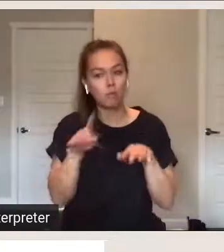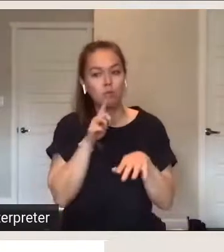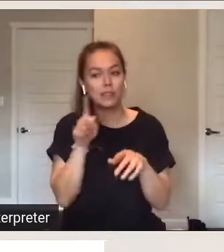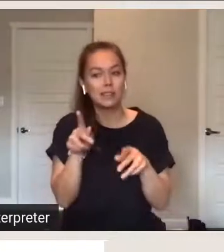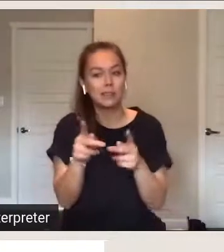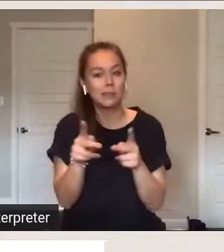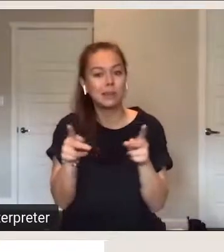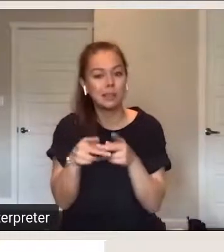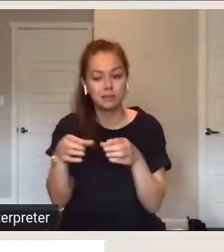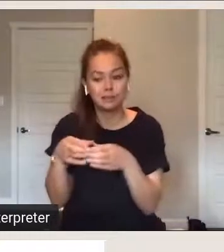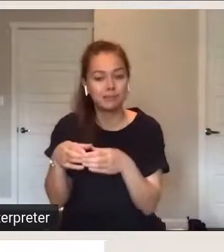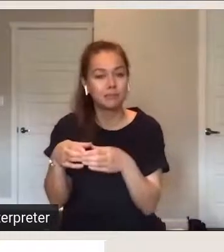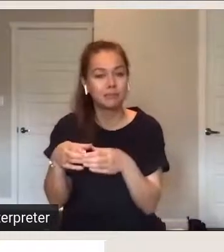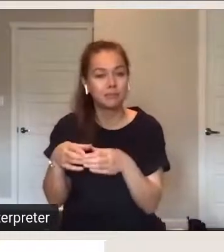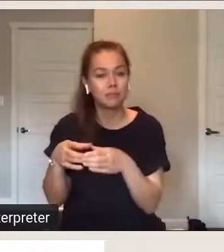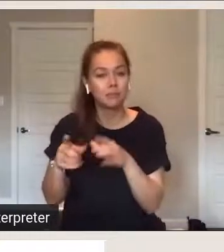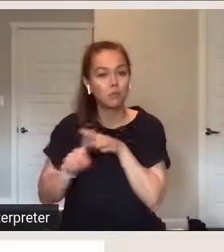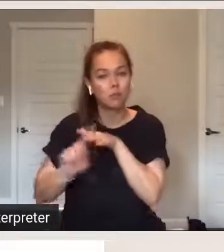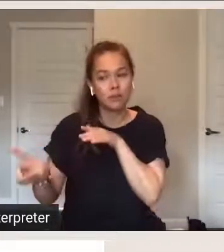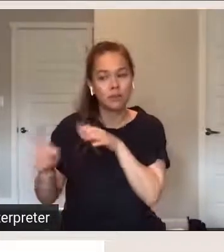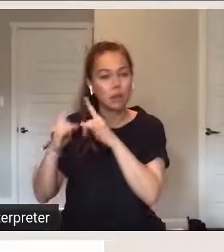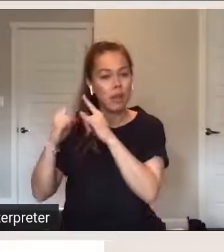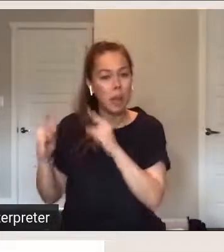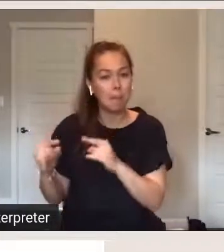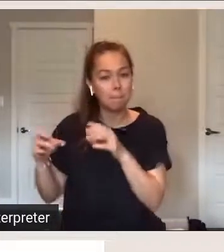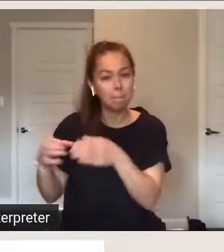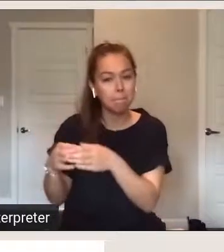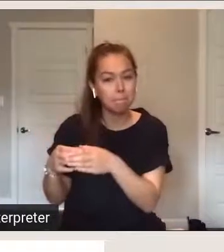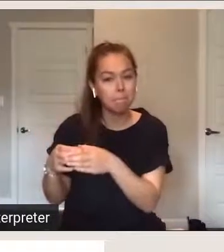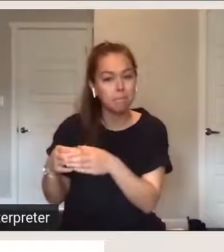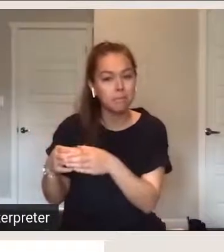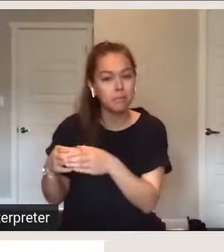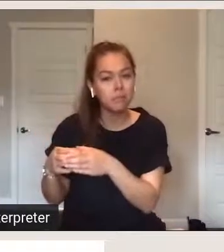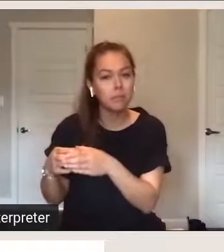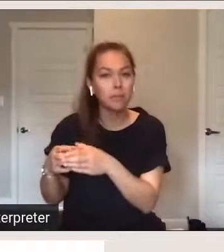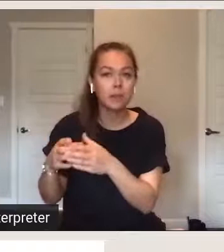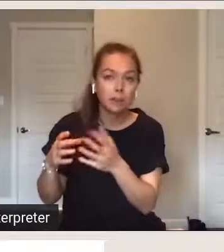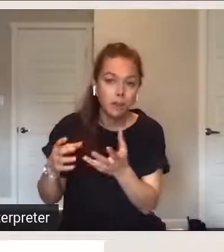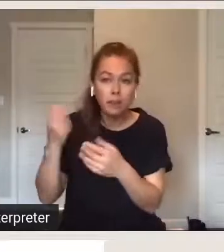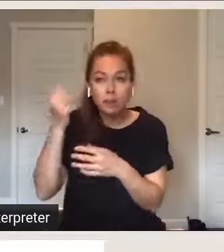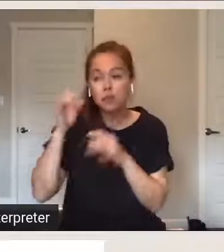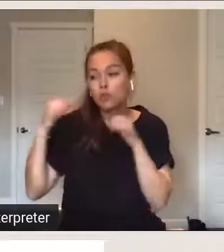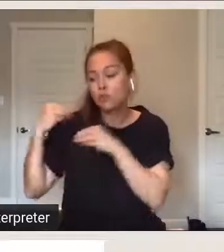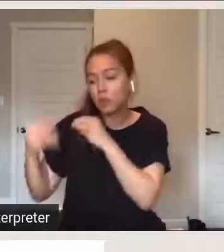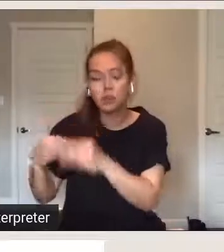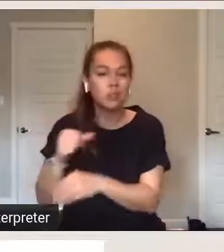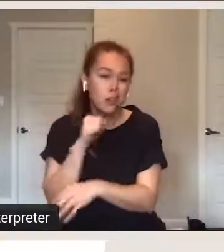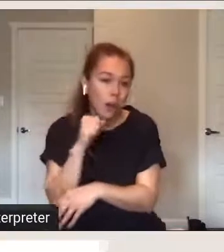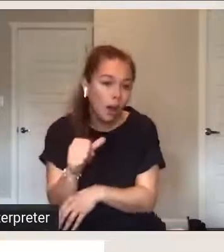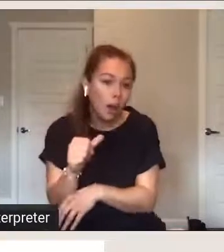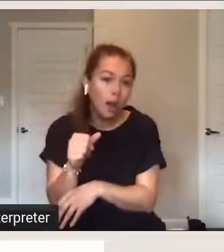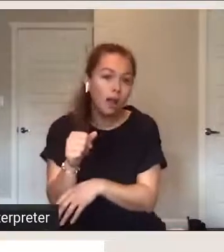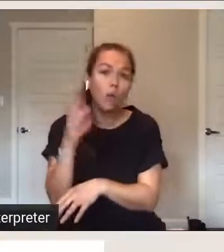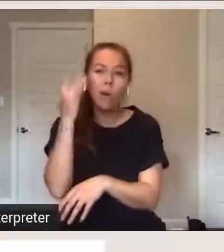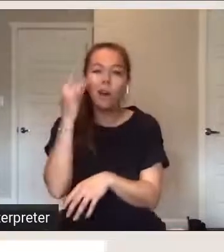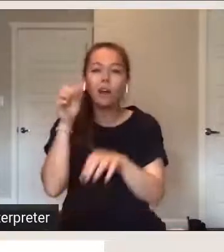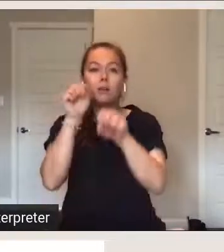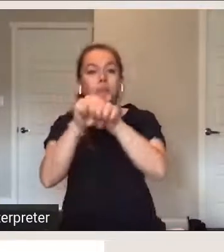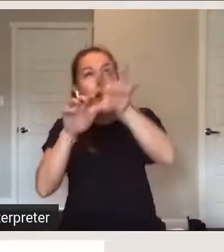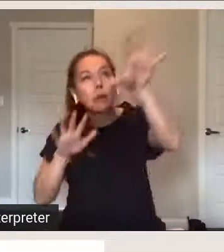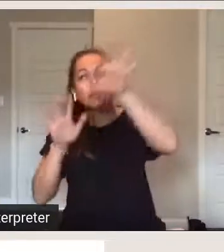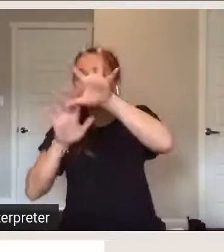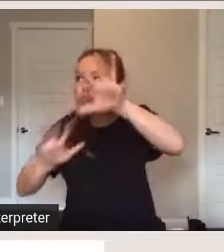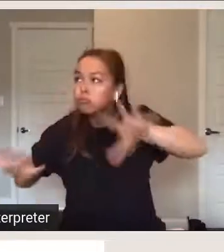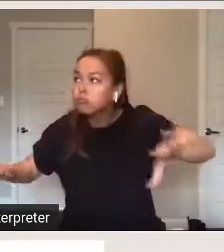settlement, which she has kind of grown up in this urban center, surrounded by mountains, but never being able to be part of it,